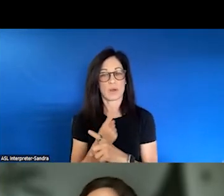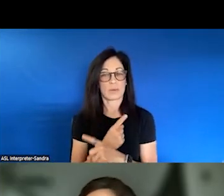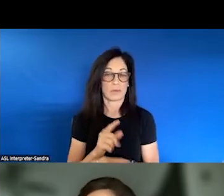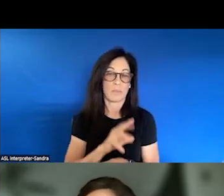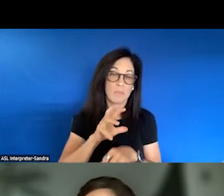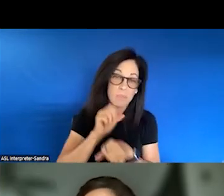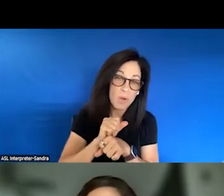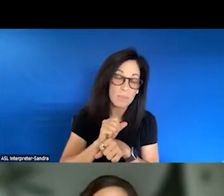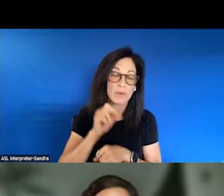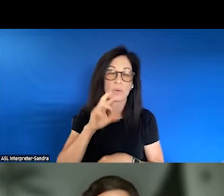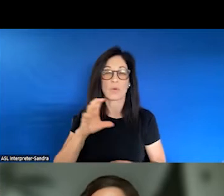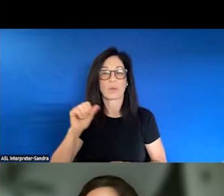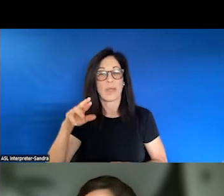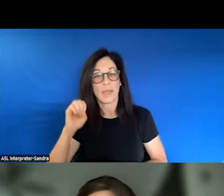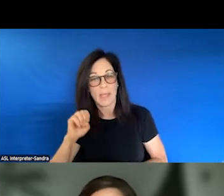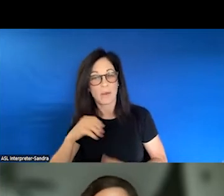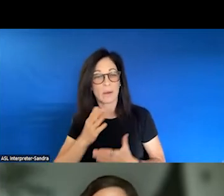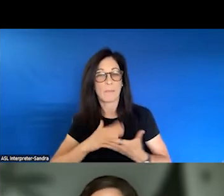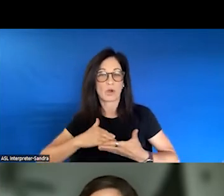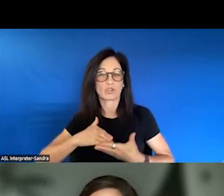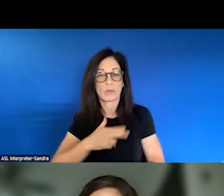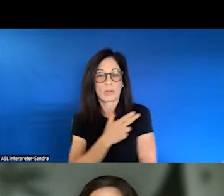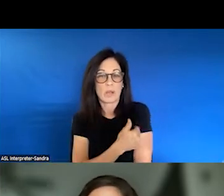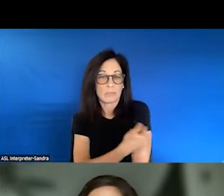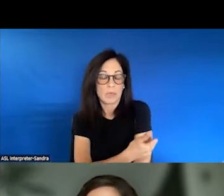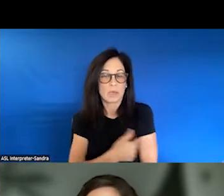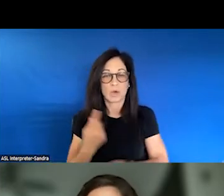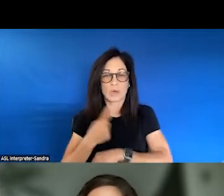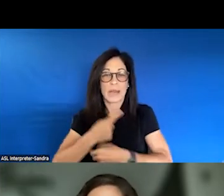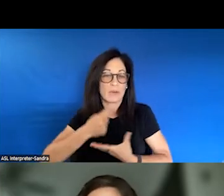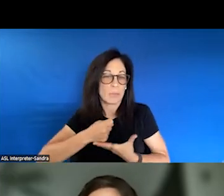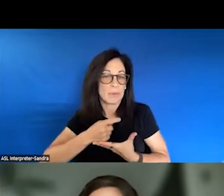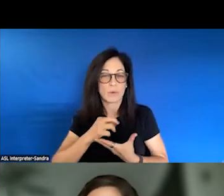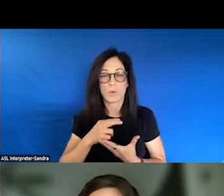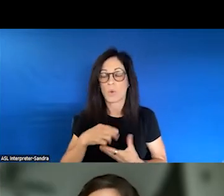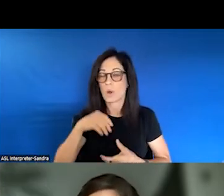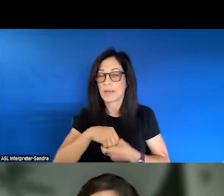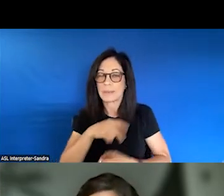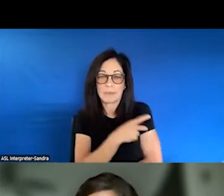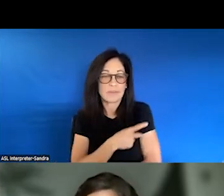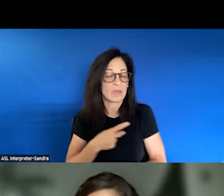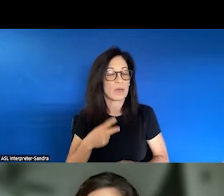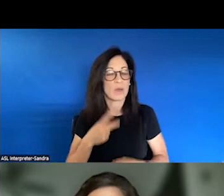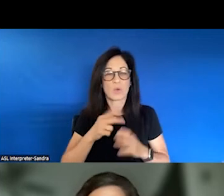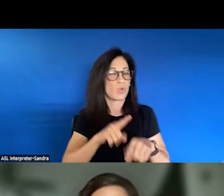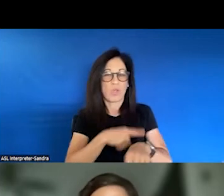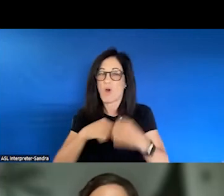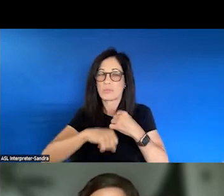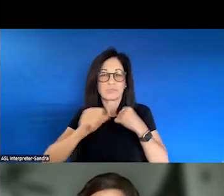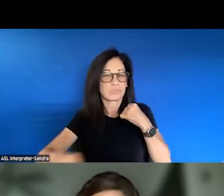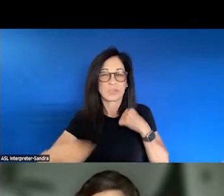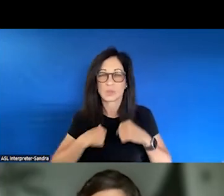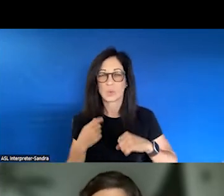appointment or care at a partial hospital or day treatment or crisis center took too long. And so we were also overutilizing the highest level of